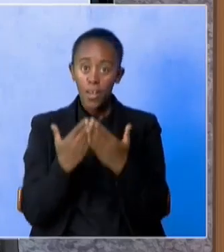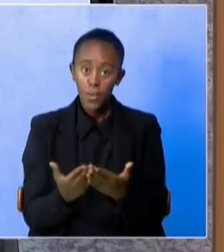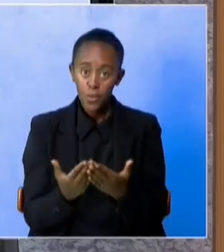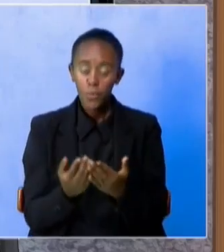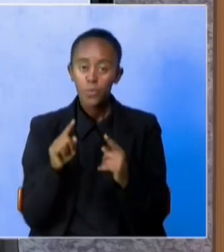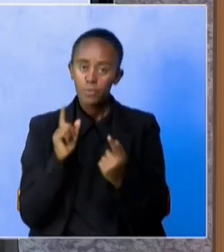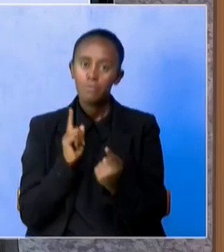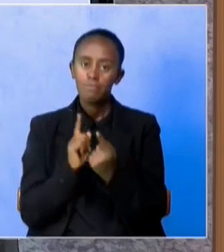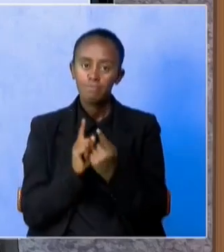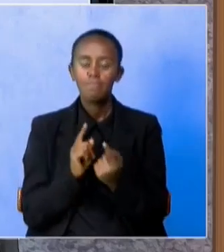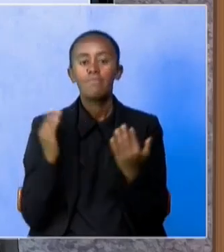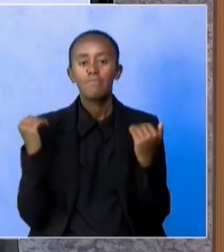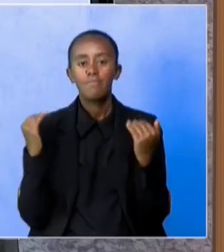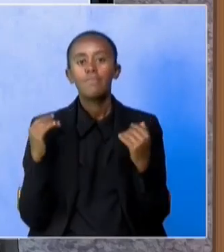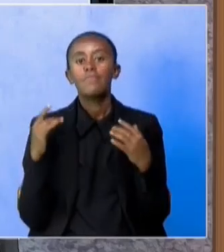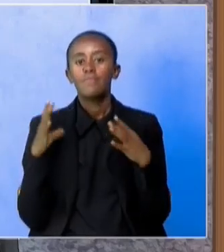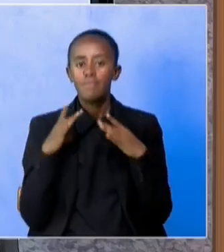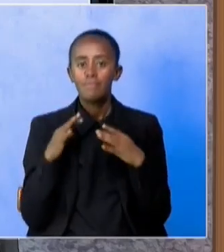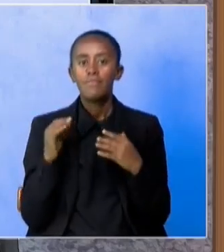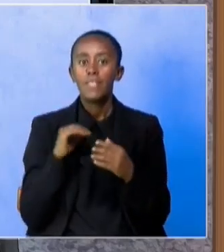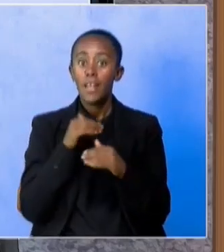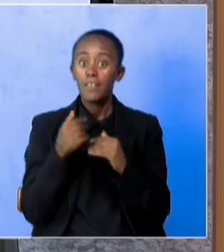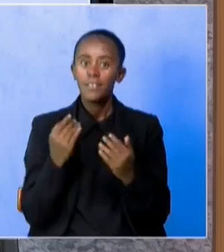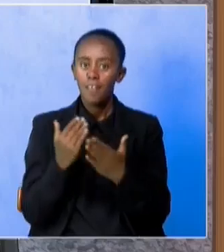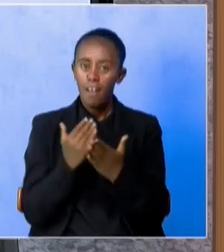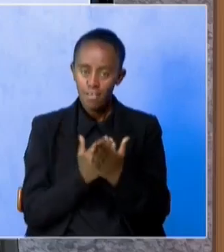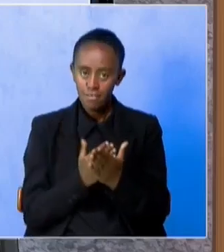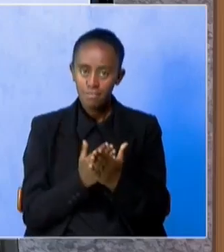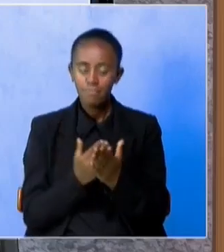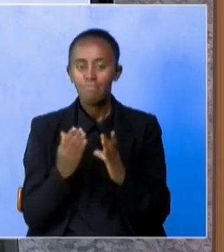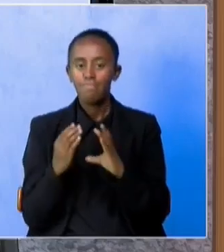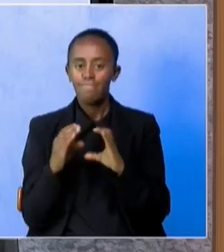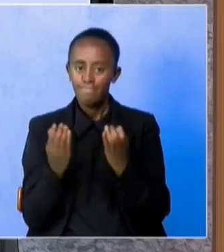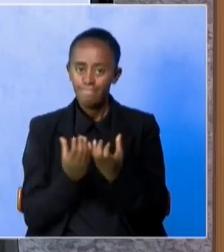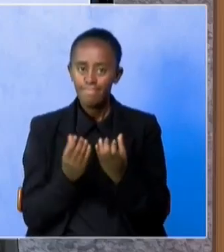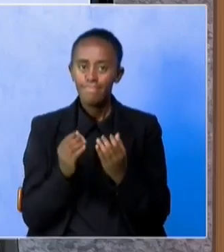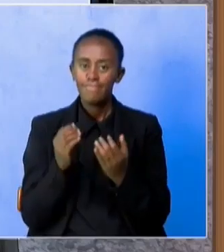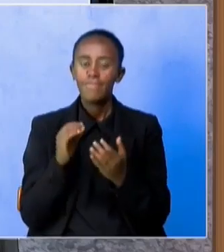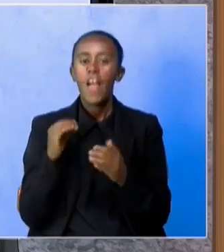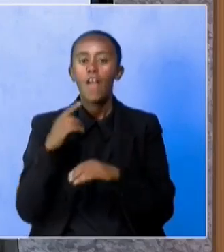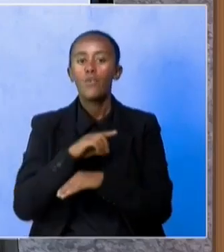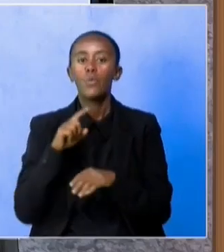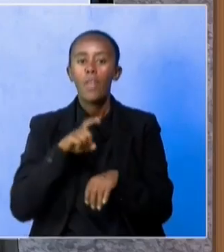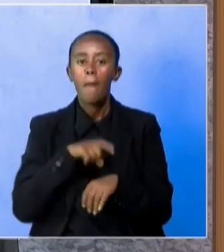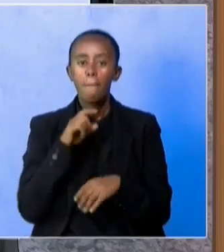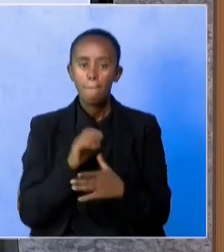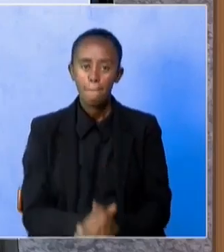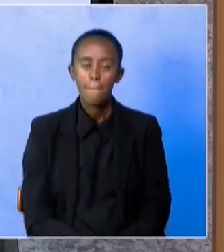next class and have a good time.